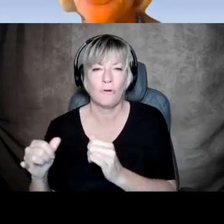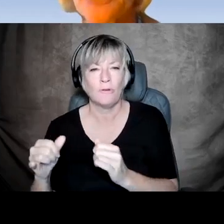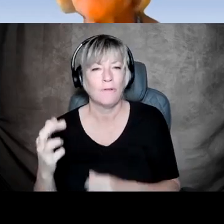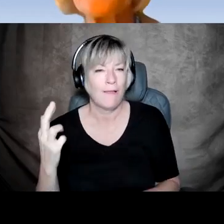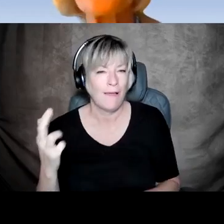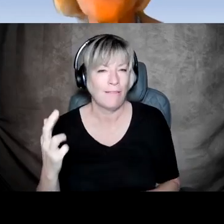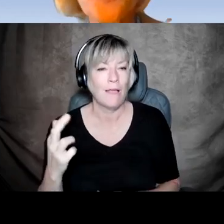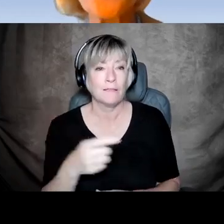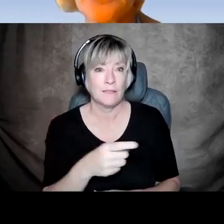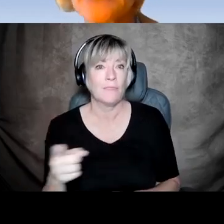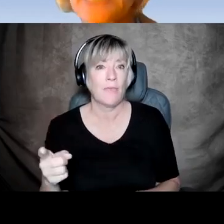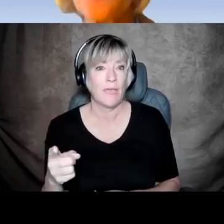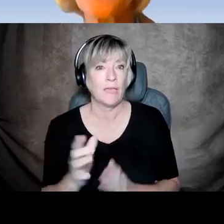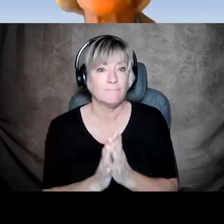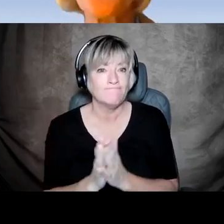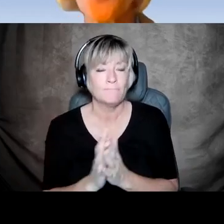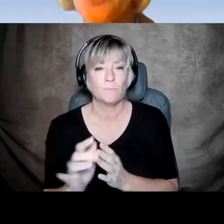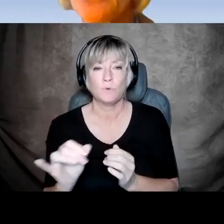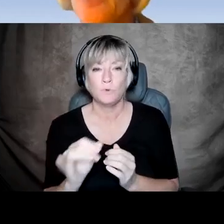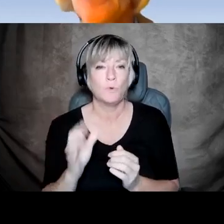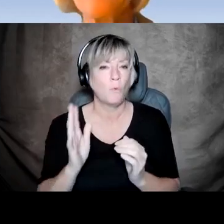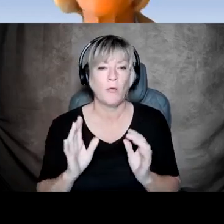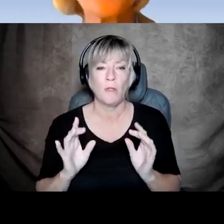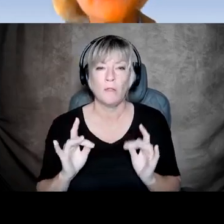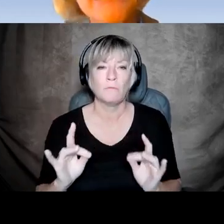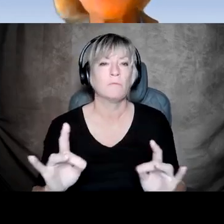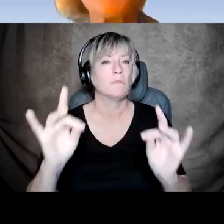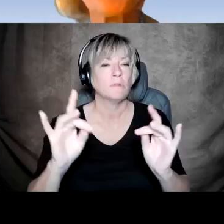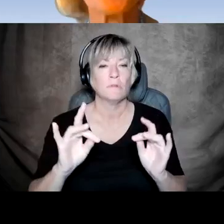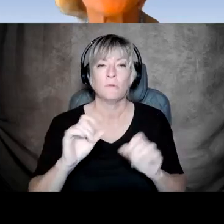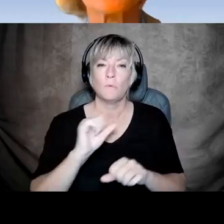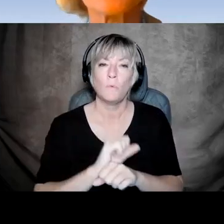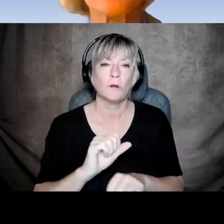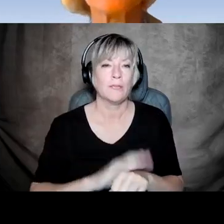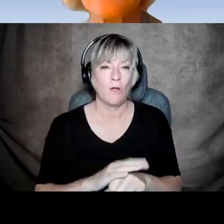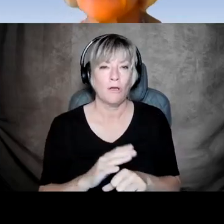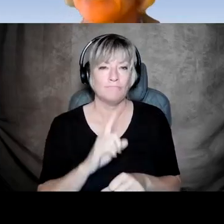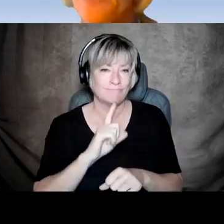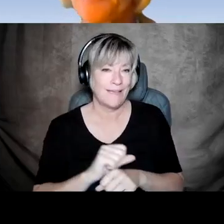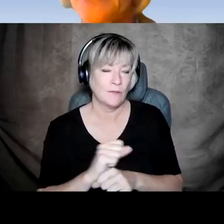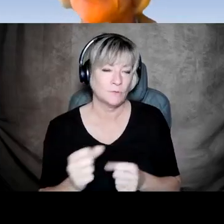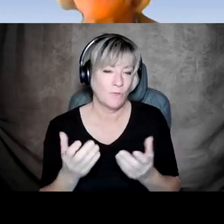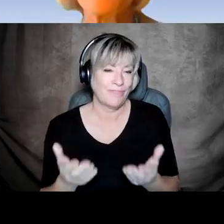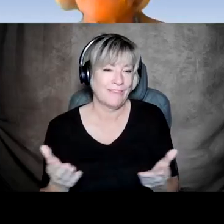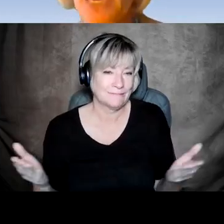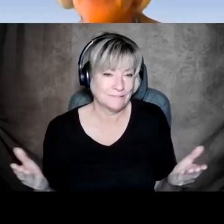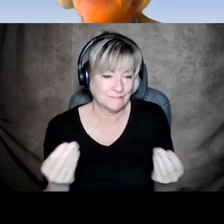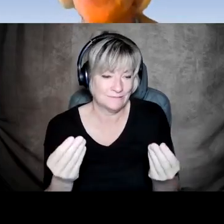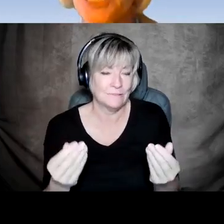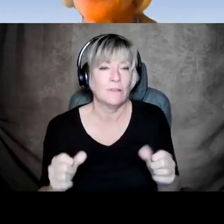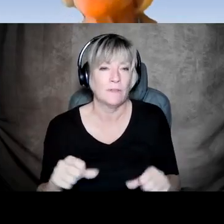are passionate, which will accelerate you working on very tangible things that can help